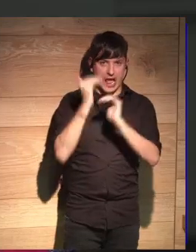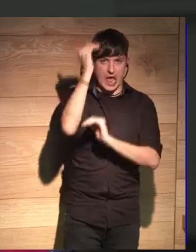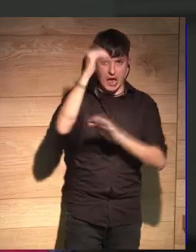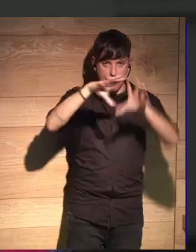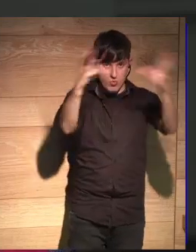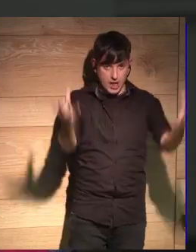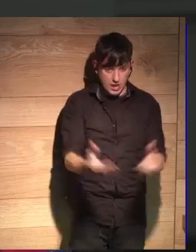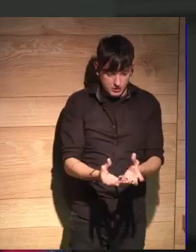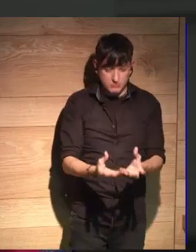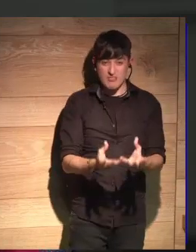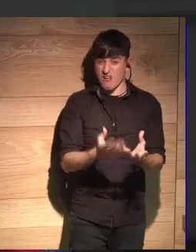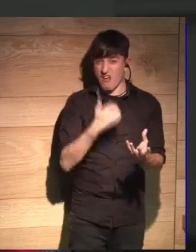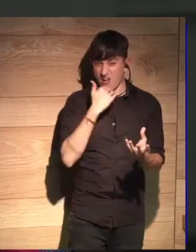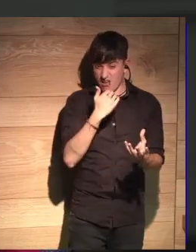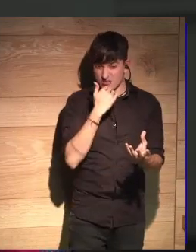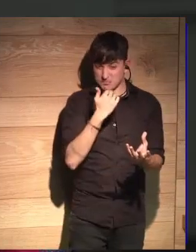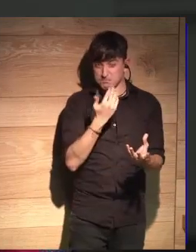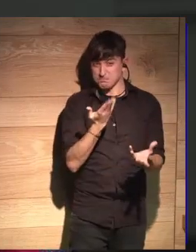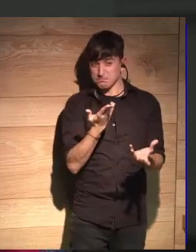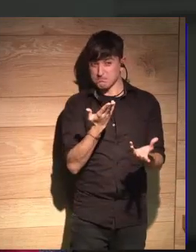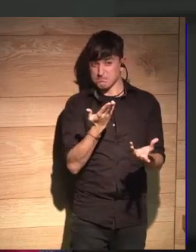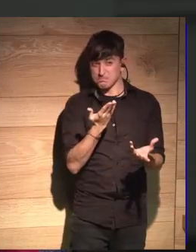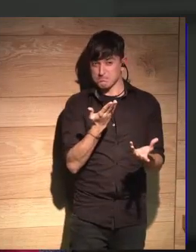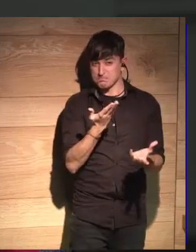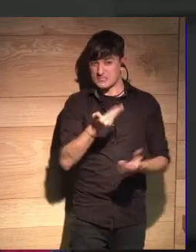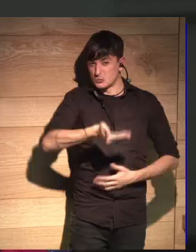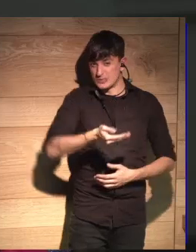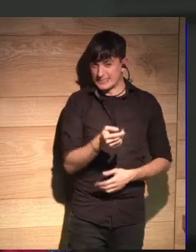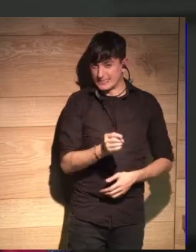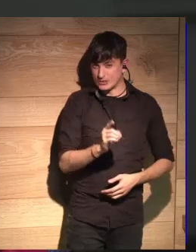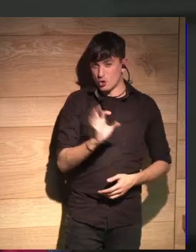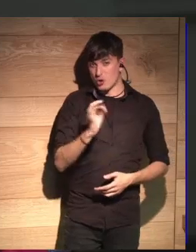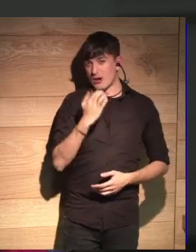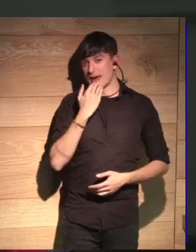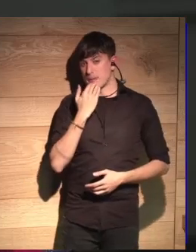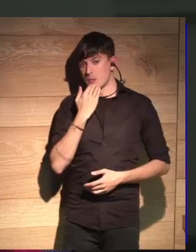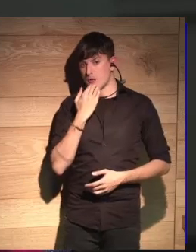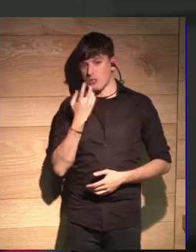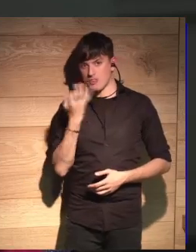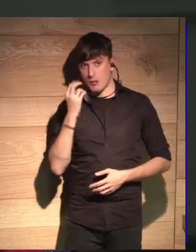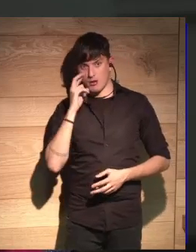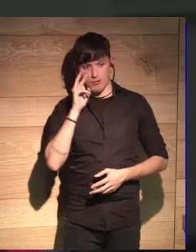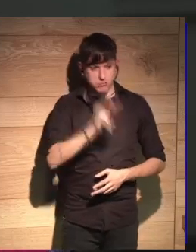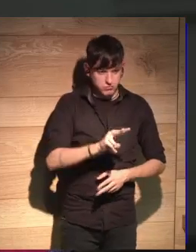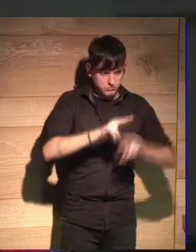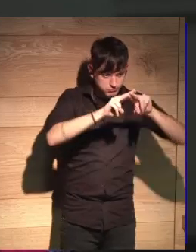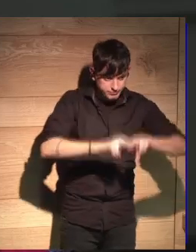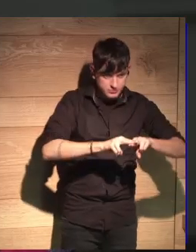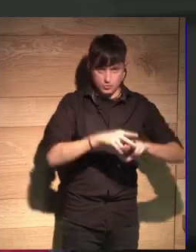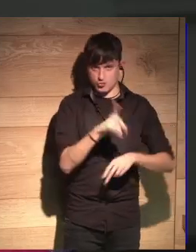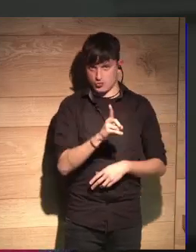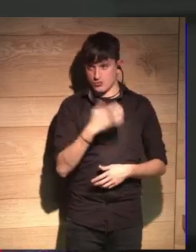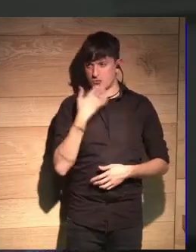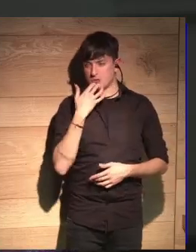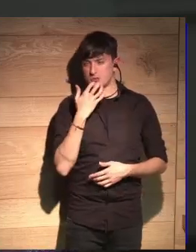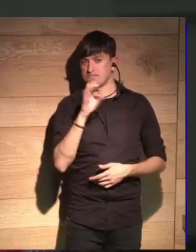to Bolivia at the moment. I see potential worldwide significance to right-wing